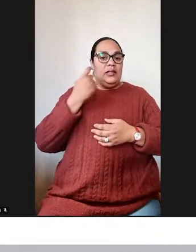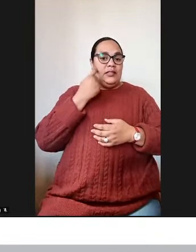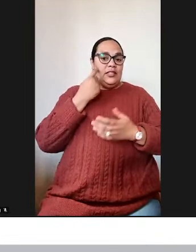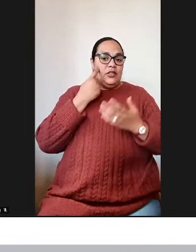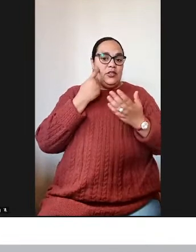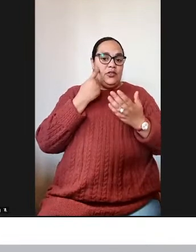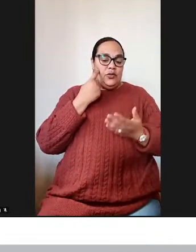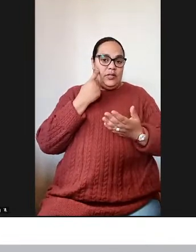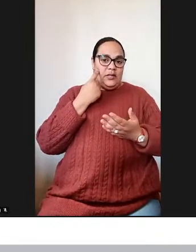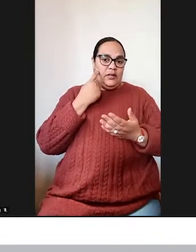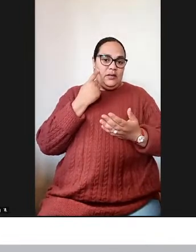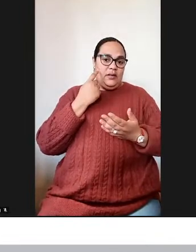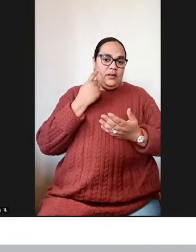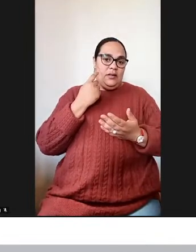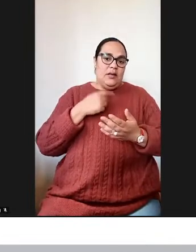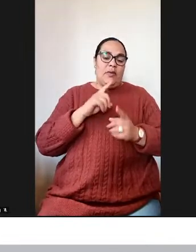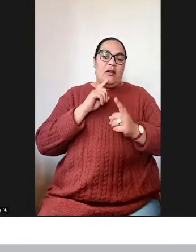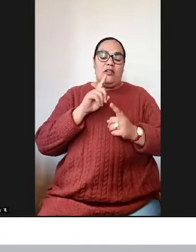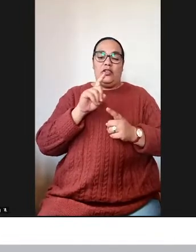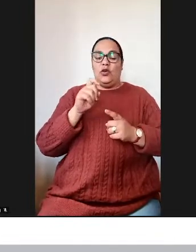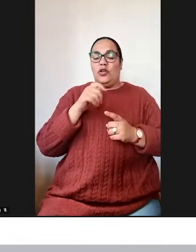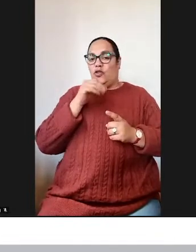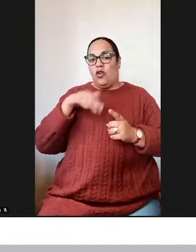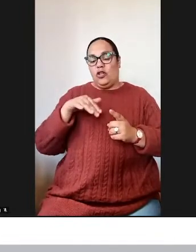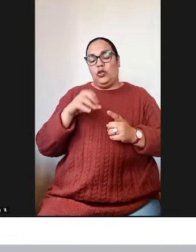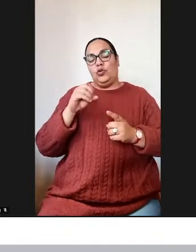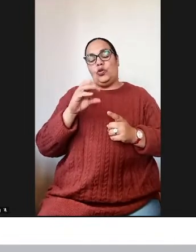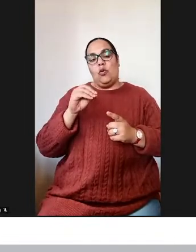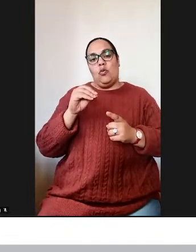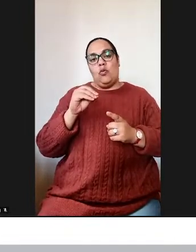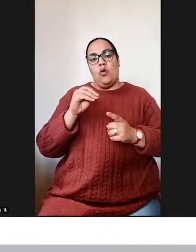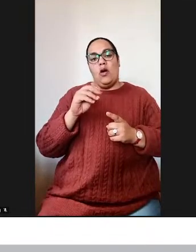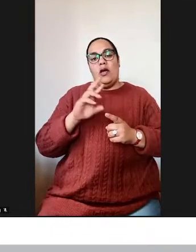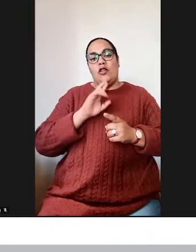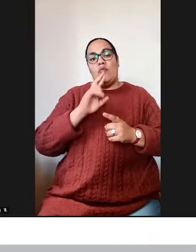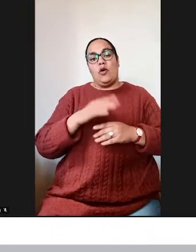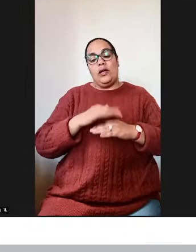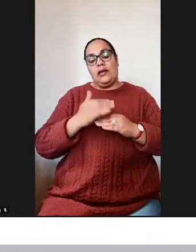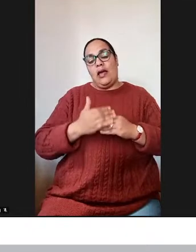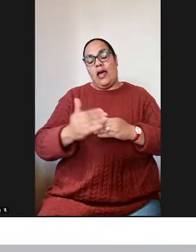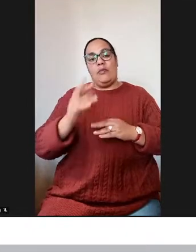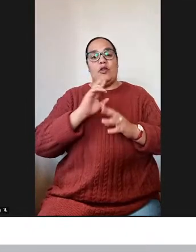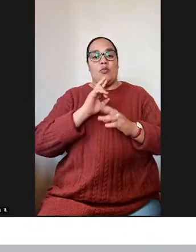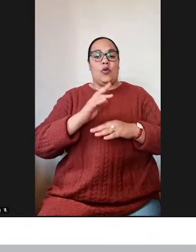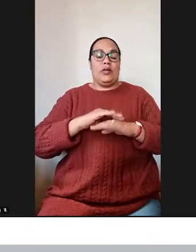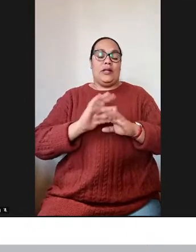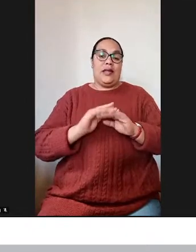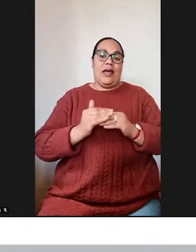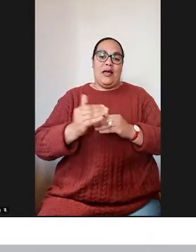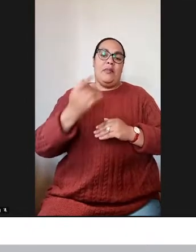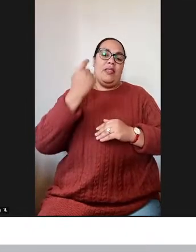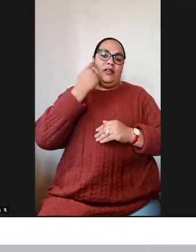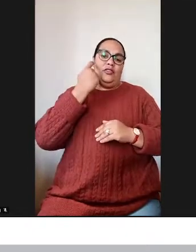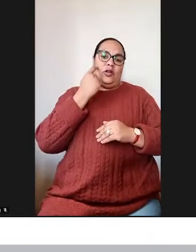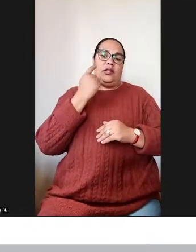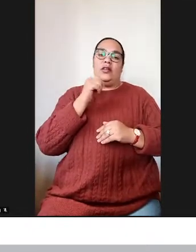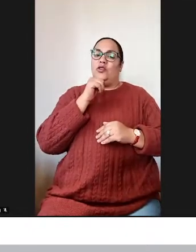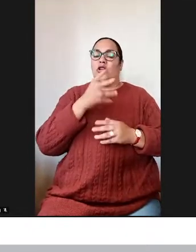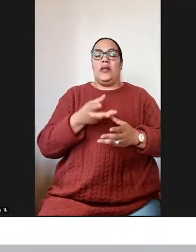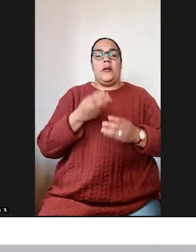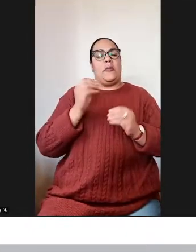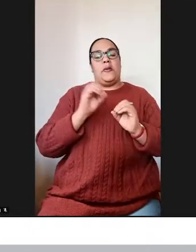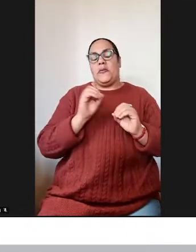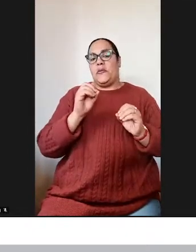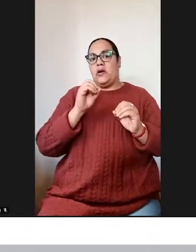the Chairperson, question. I haven't answered the question. So as at the reporting period, during the reporting period, the secretary had not received any